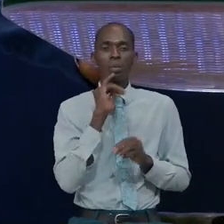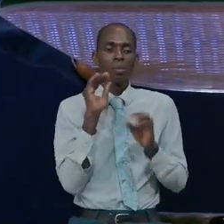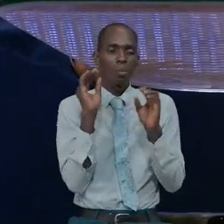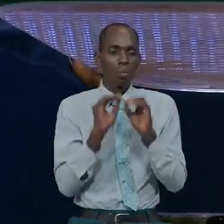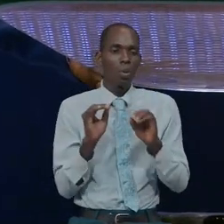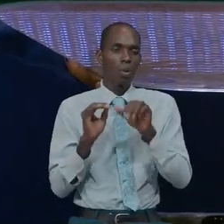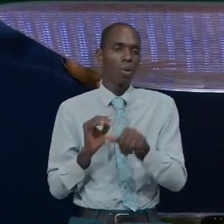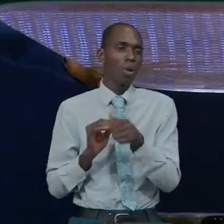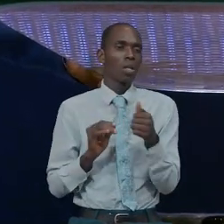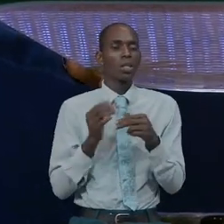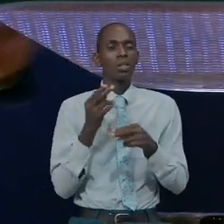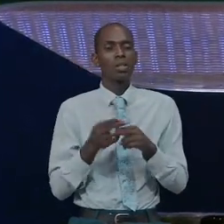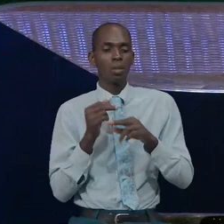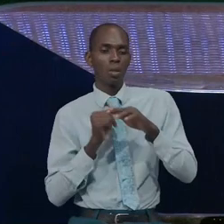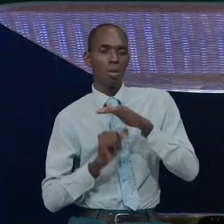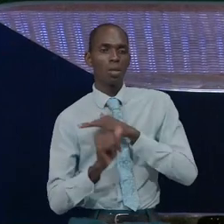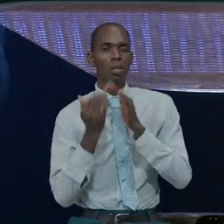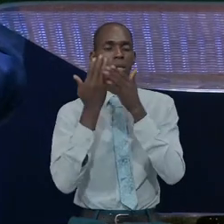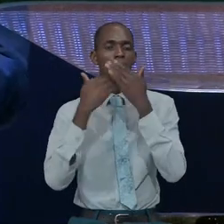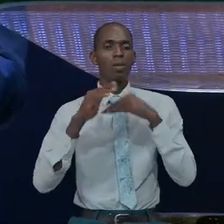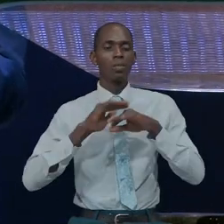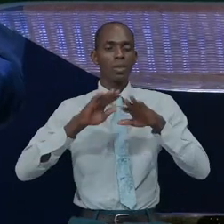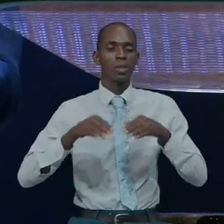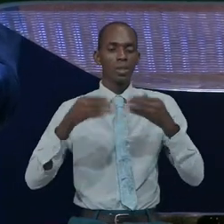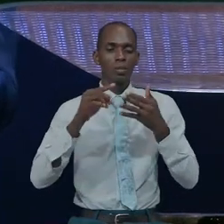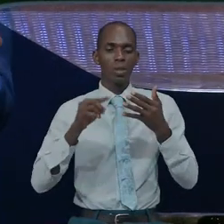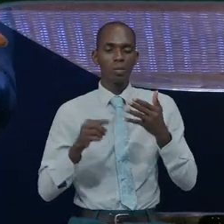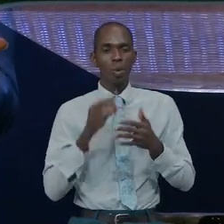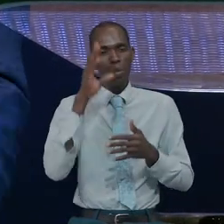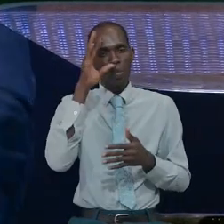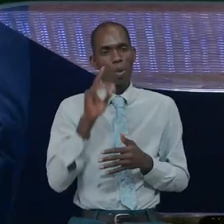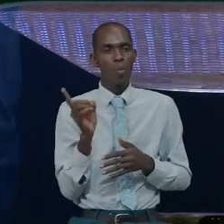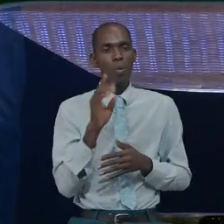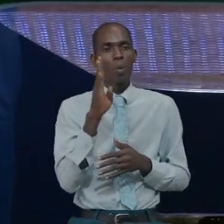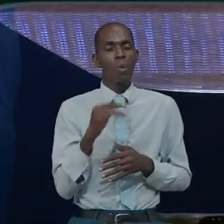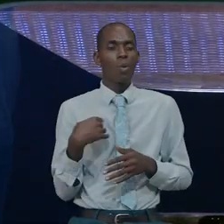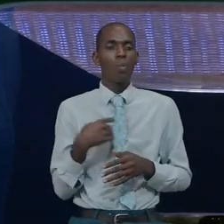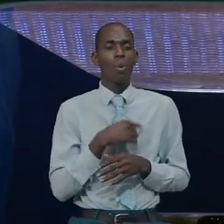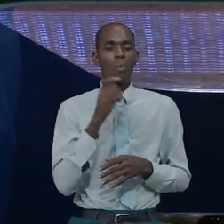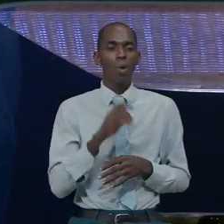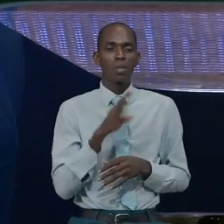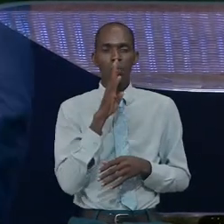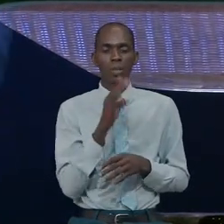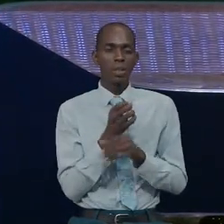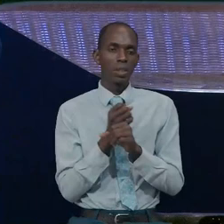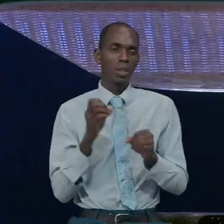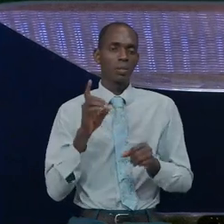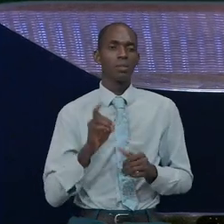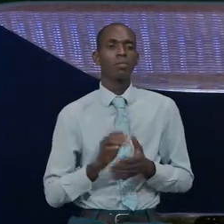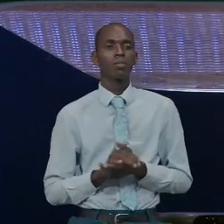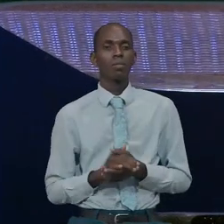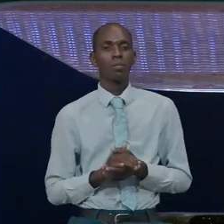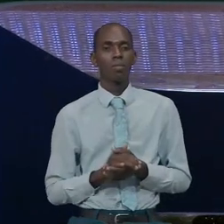other name under heaven given among men whereby we must be